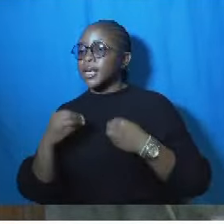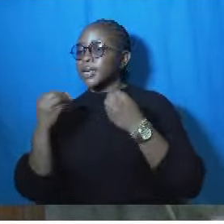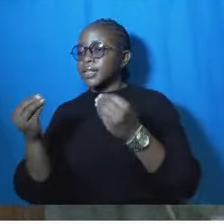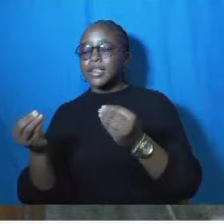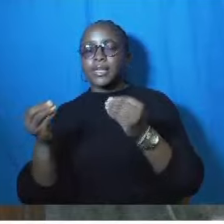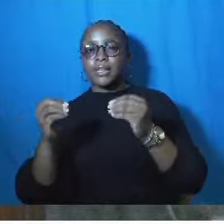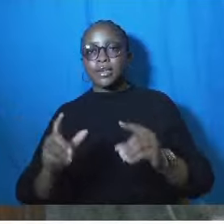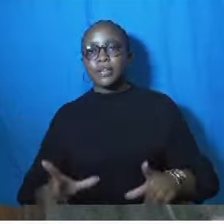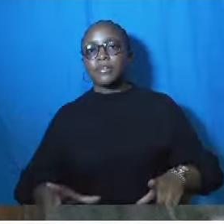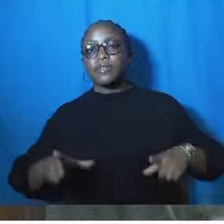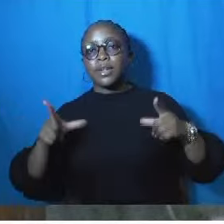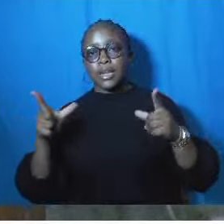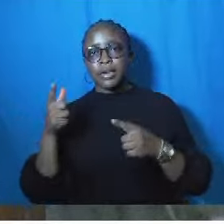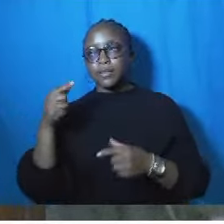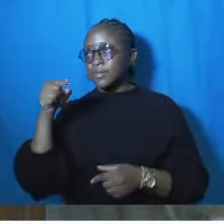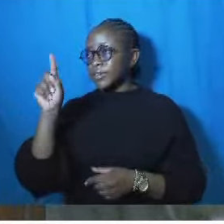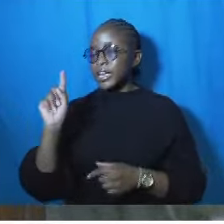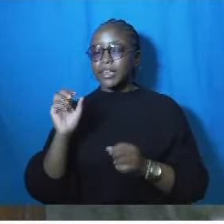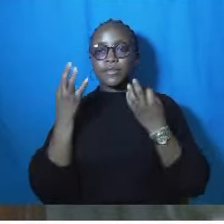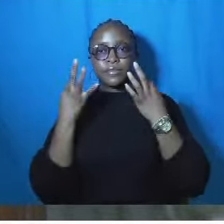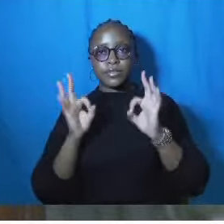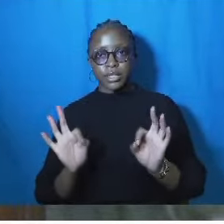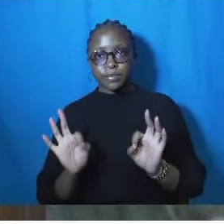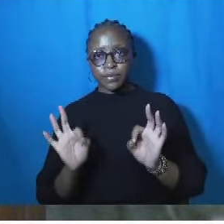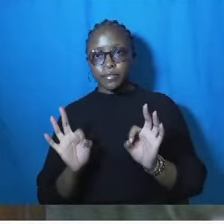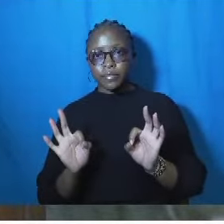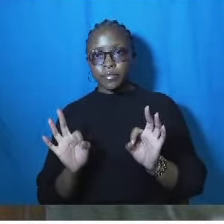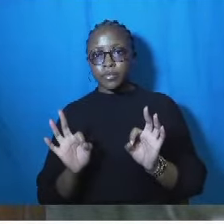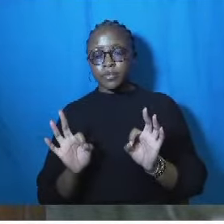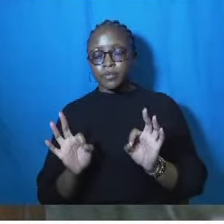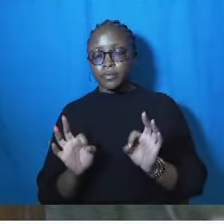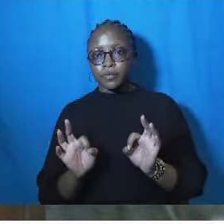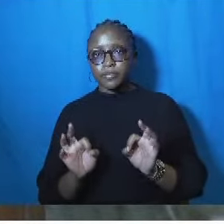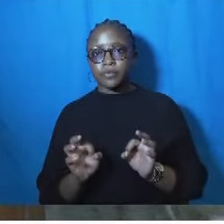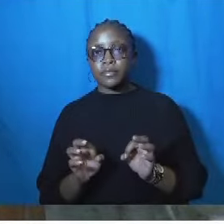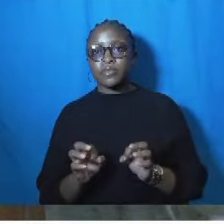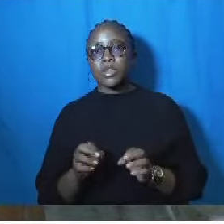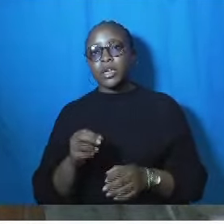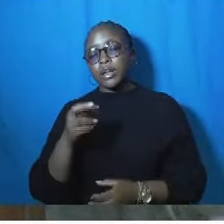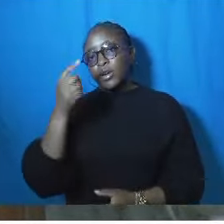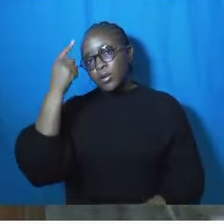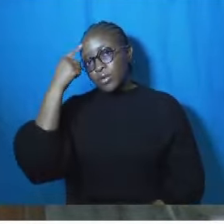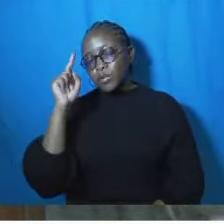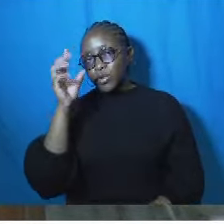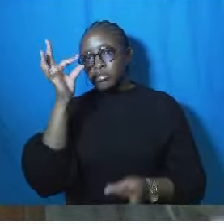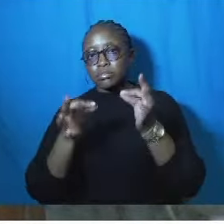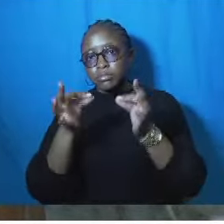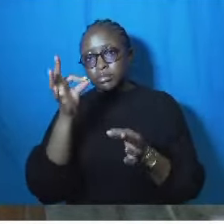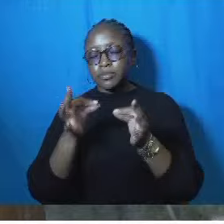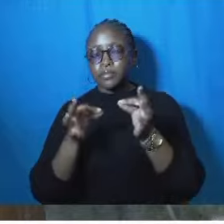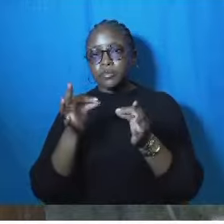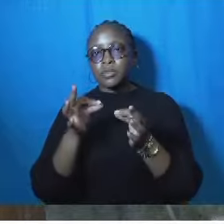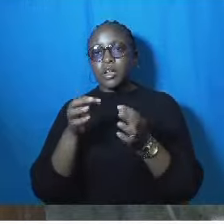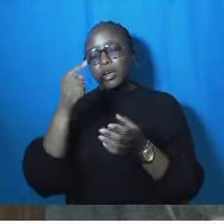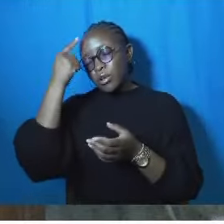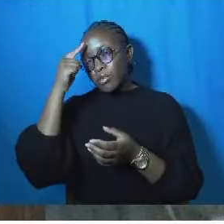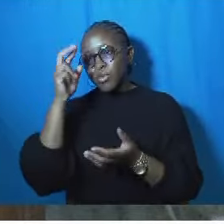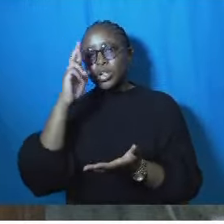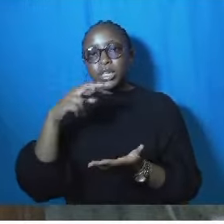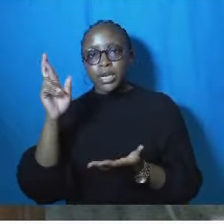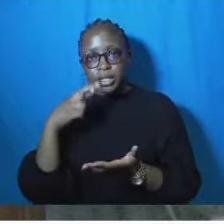freely. The just for the unjust, the righteous for the unrighteous, the